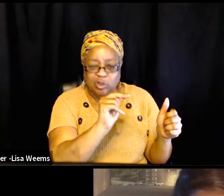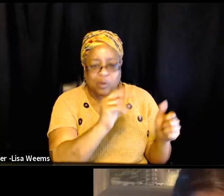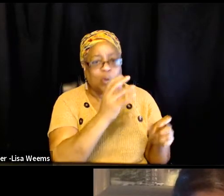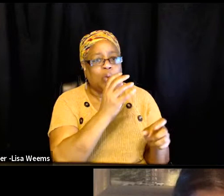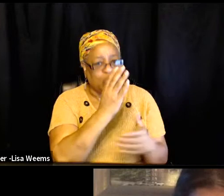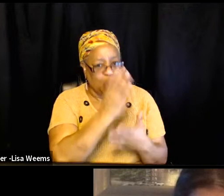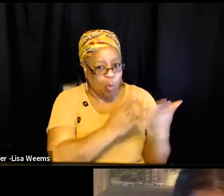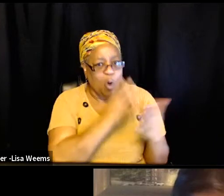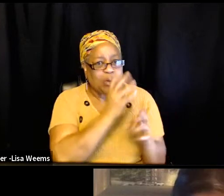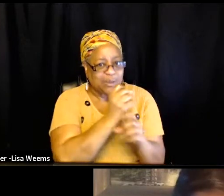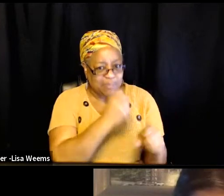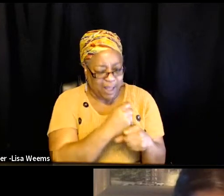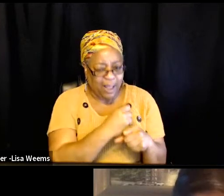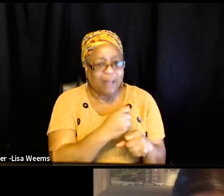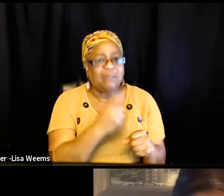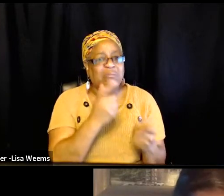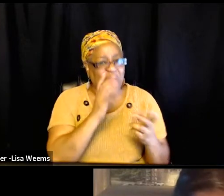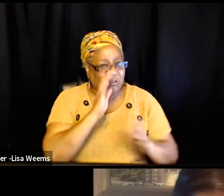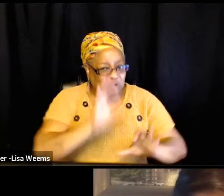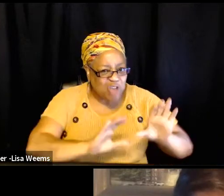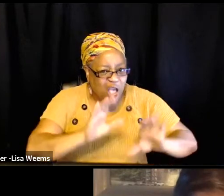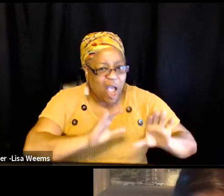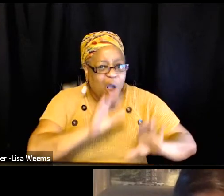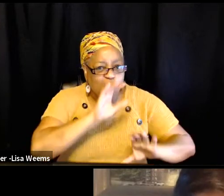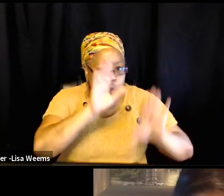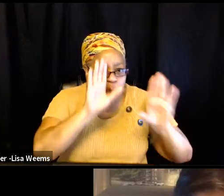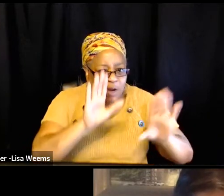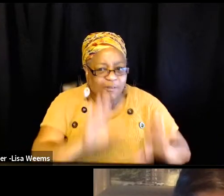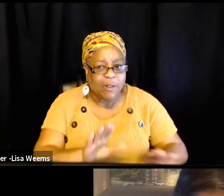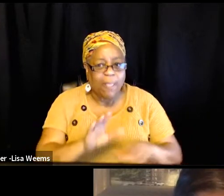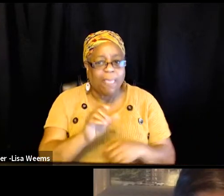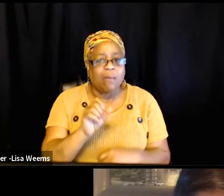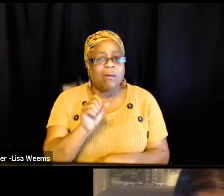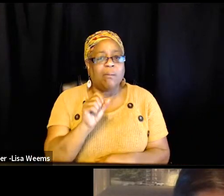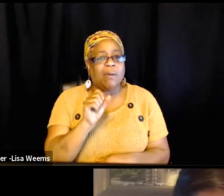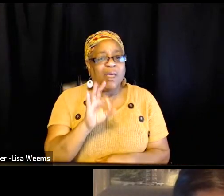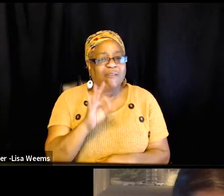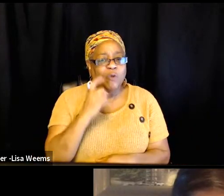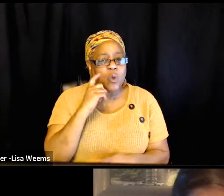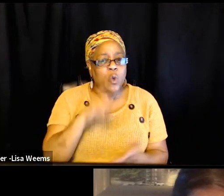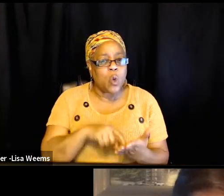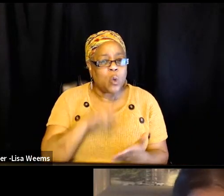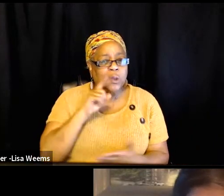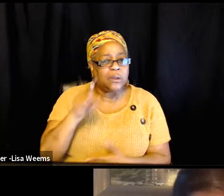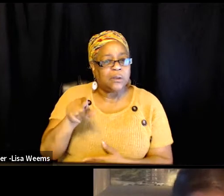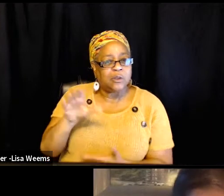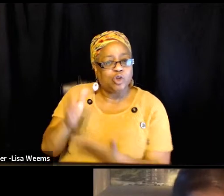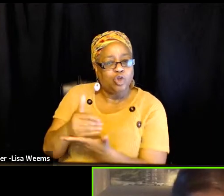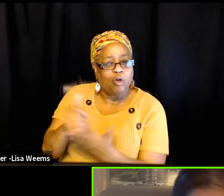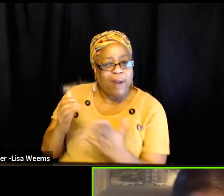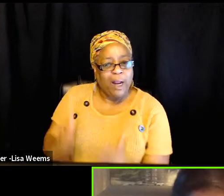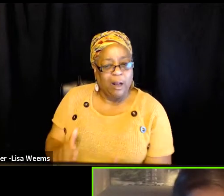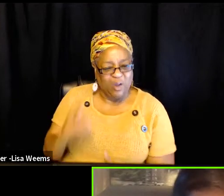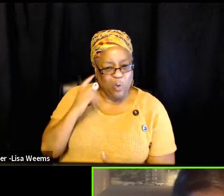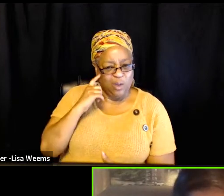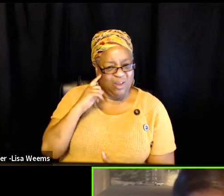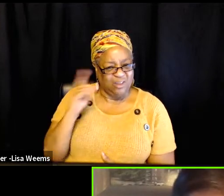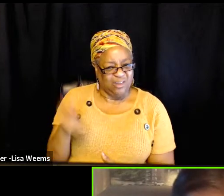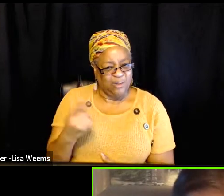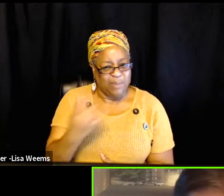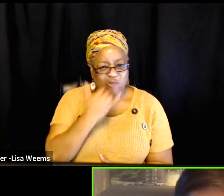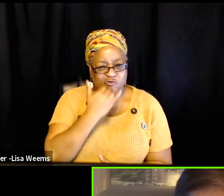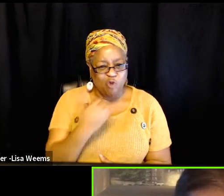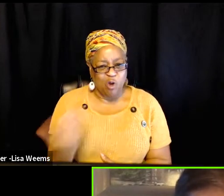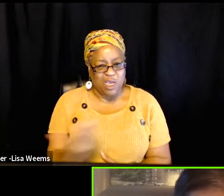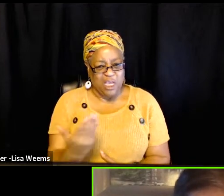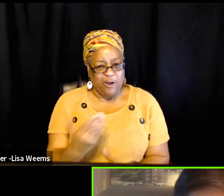chef, you know, like it's just really wonderful. But like, if you start noticing the chef, you start realizing, oh, there's something wrong here, you know? Right. Yeah. But you know,